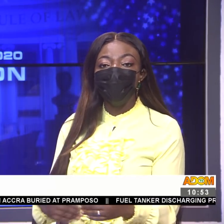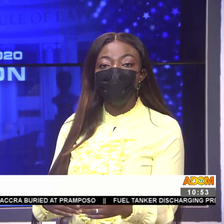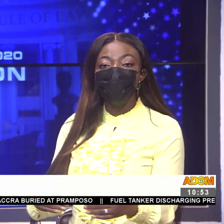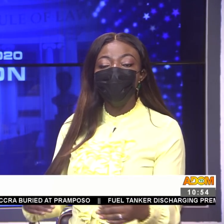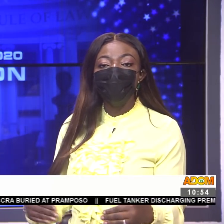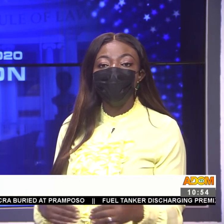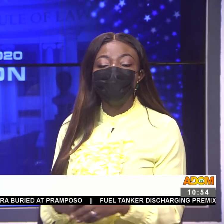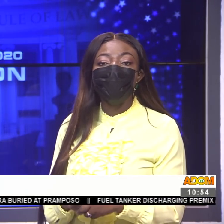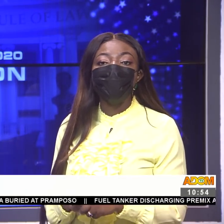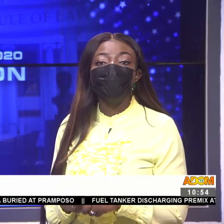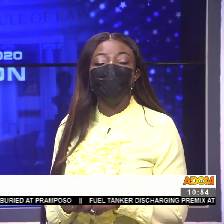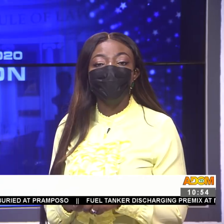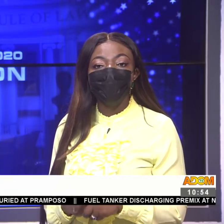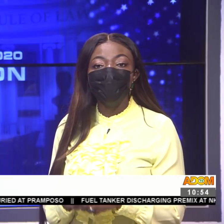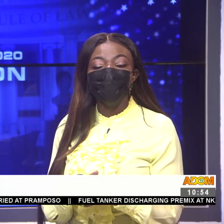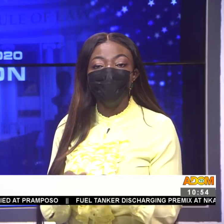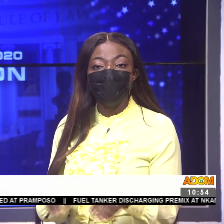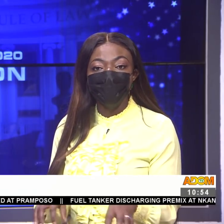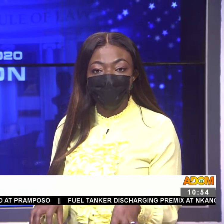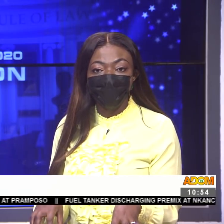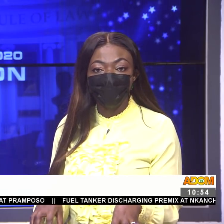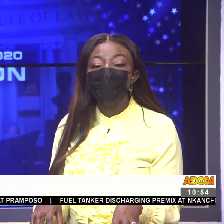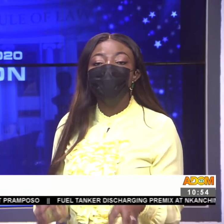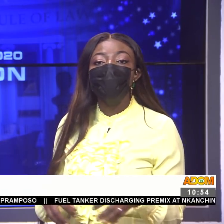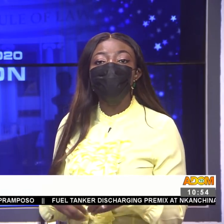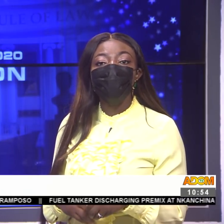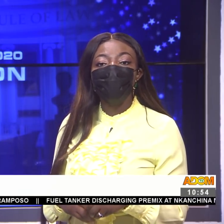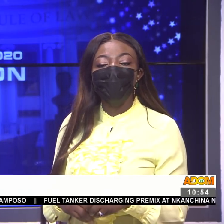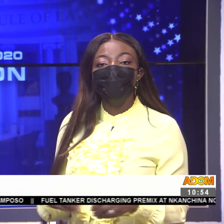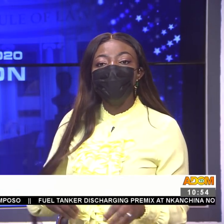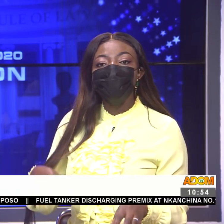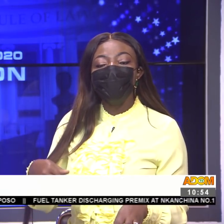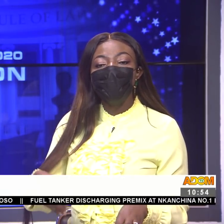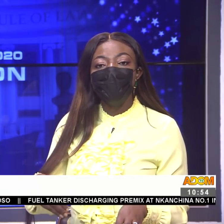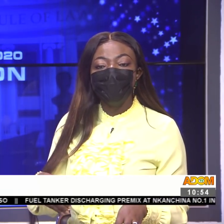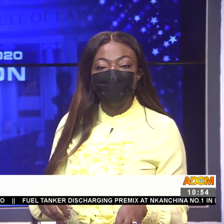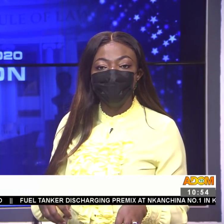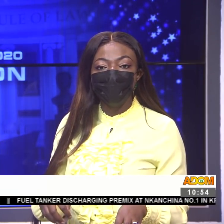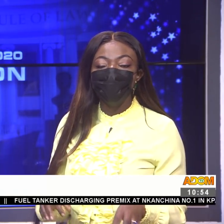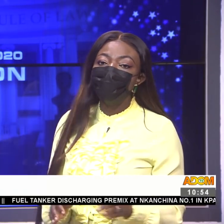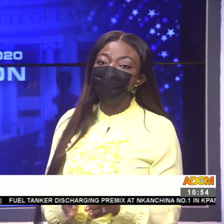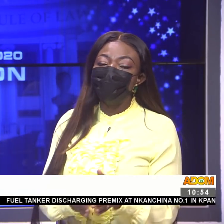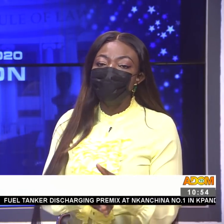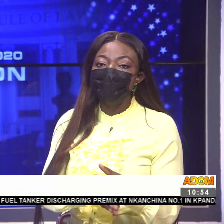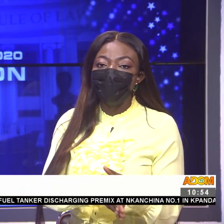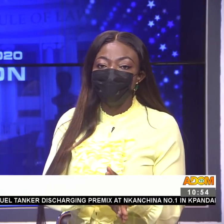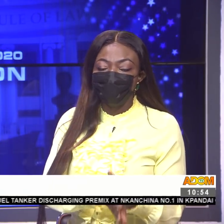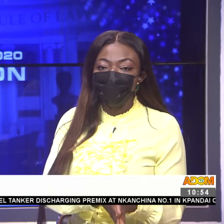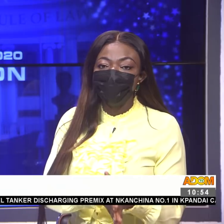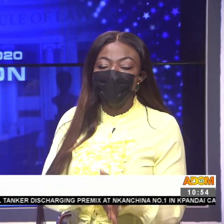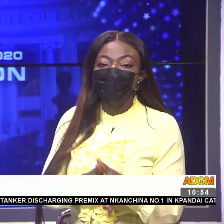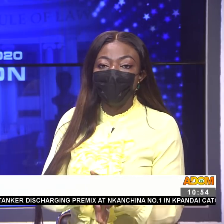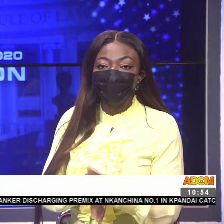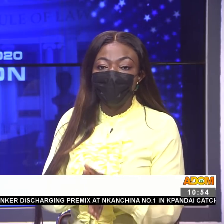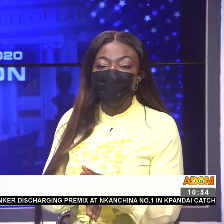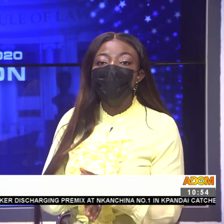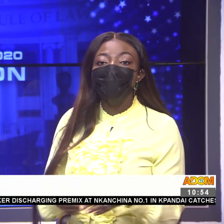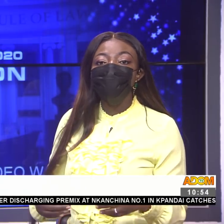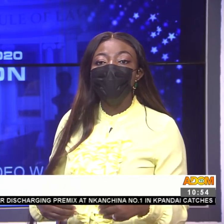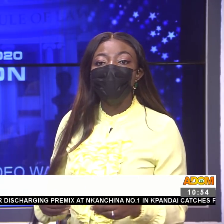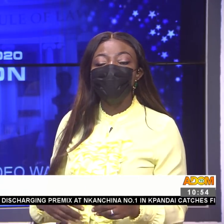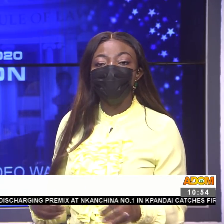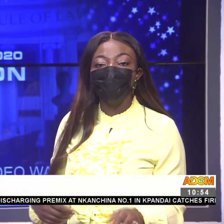na mpanimfo ruling no de ba ye no wo kire duru ba bi se wo mu no wo de mra na ye adwuma nti ontimi fa mra no ntonchan